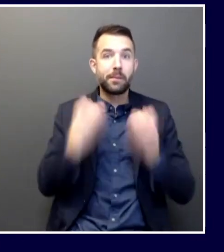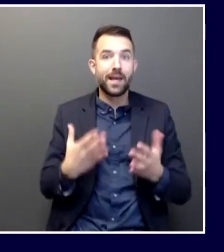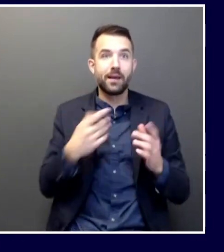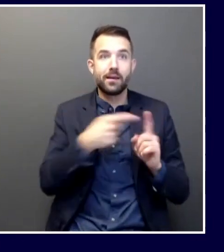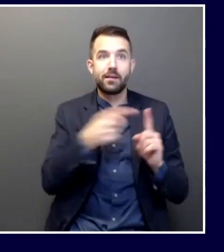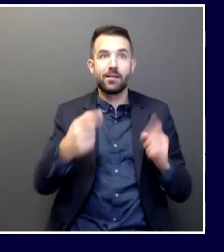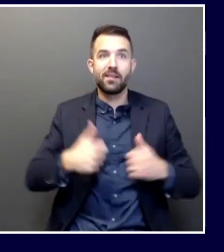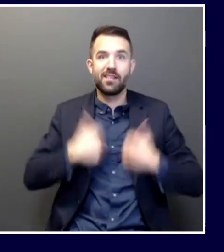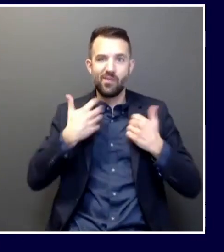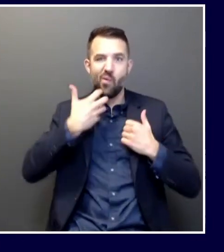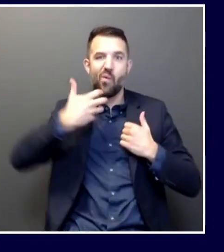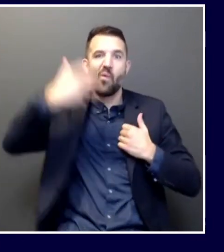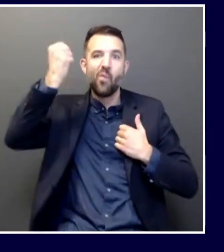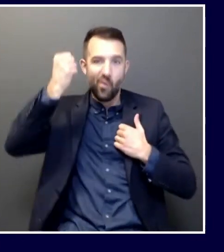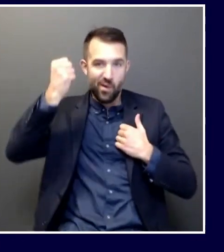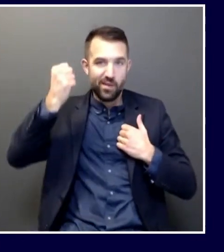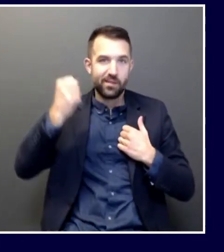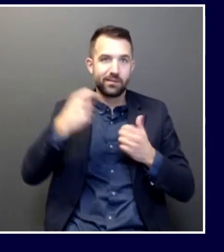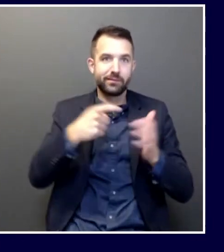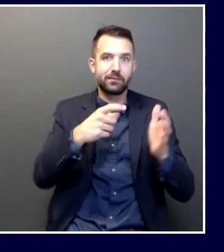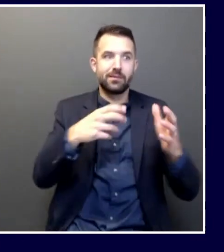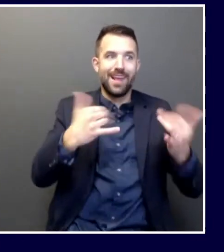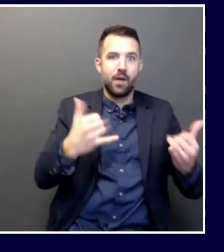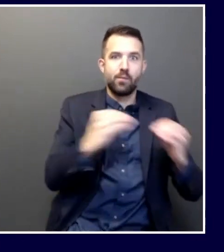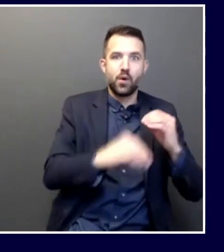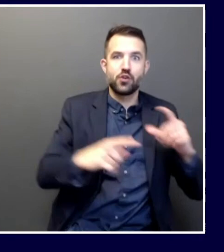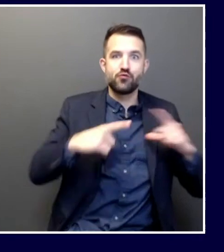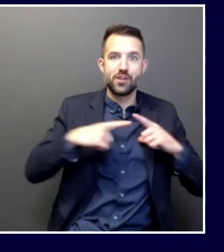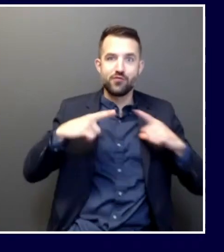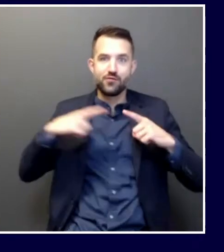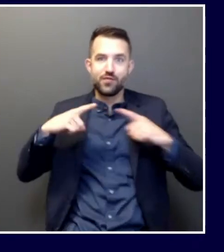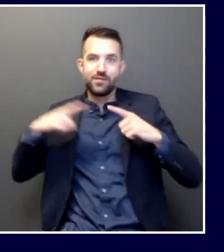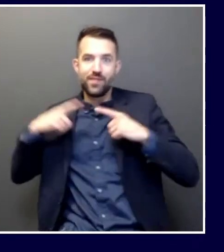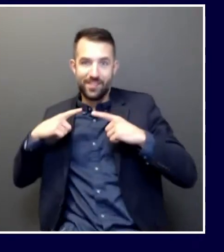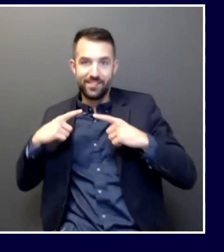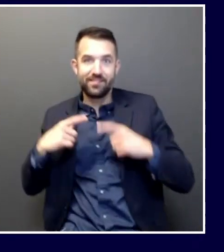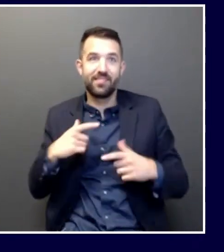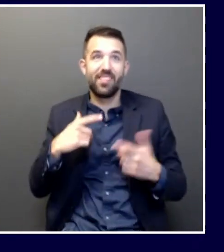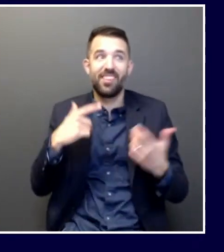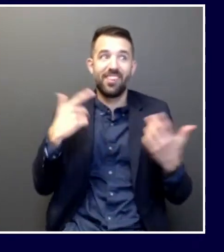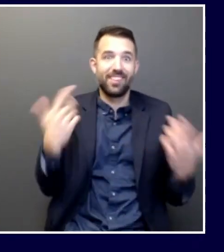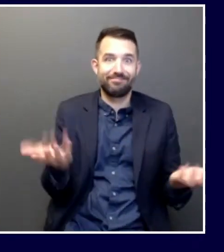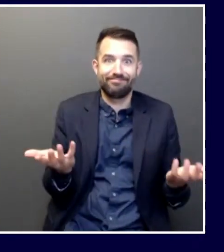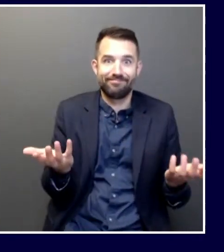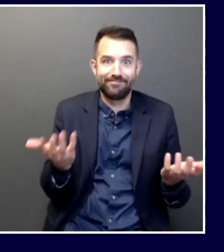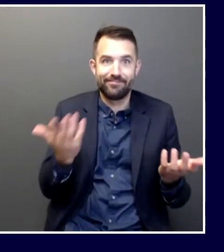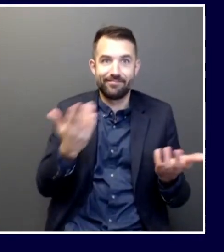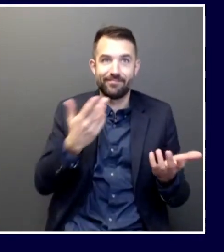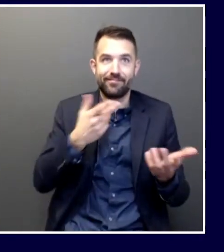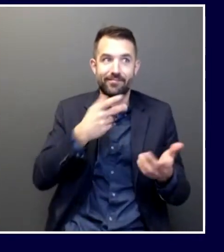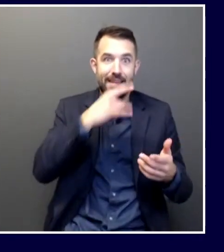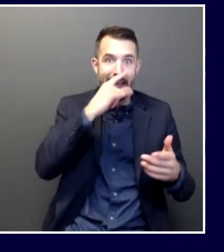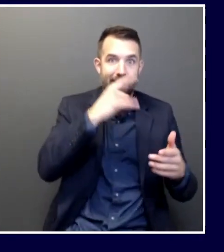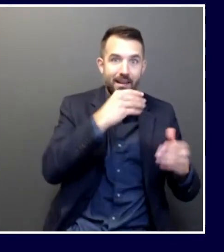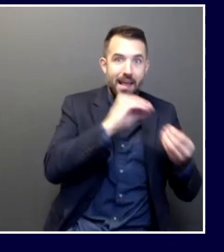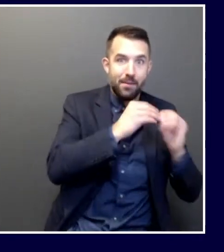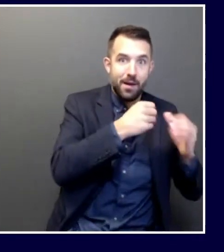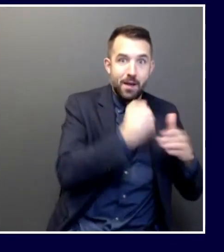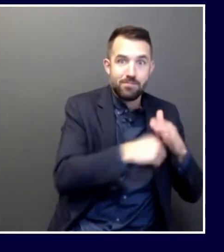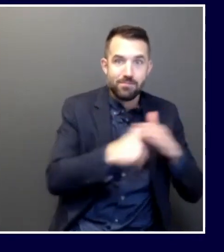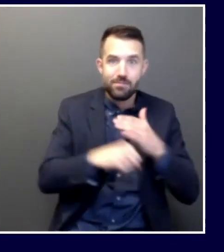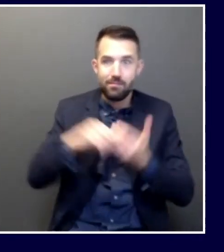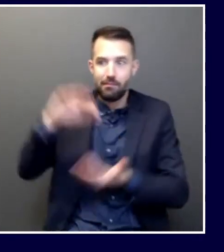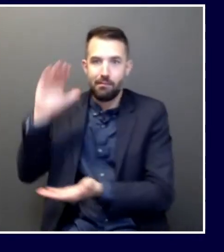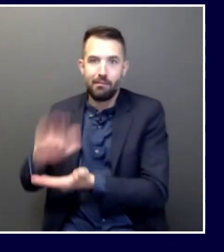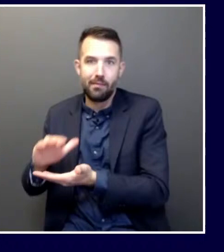around. So this pandemic has just exacerbated it, and we appreciate that. So in addition to number one, working on financial support